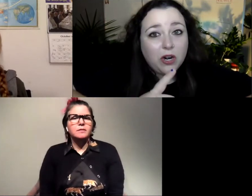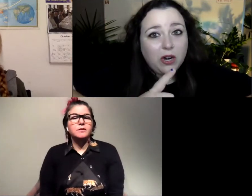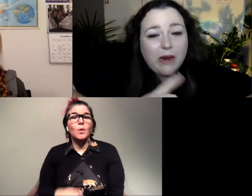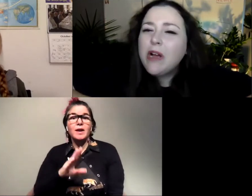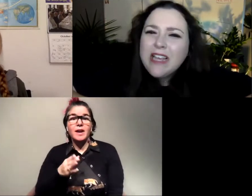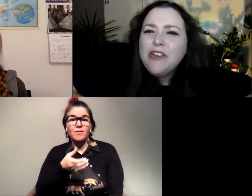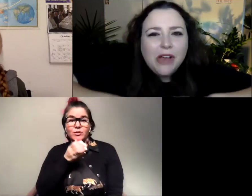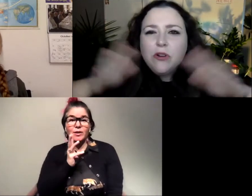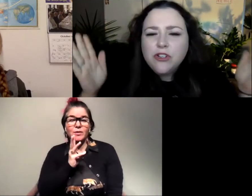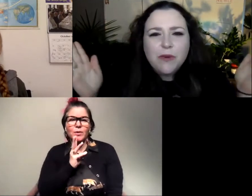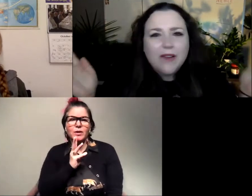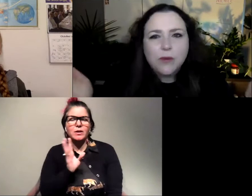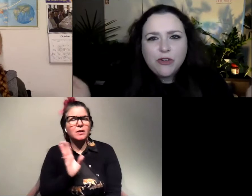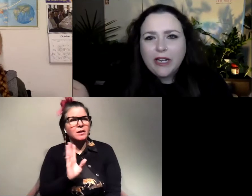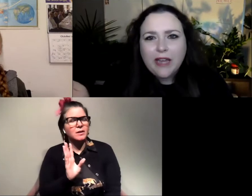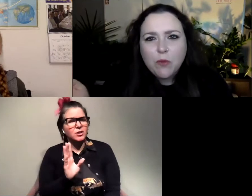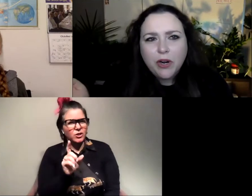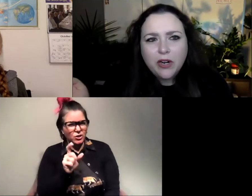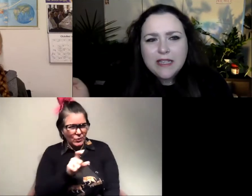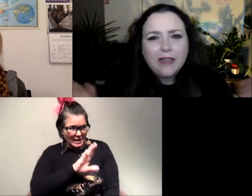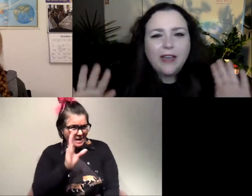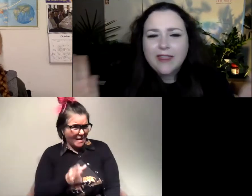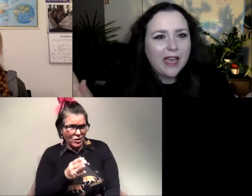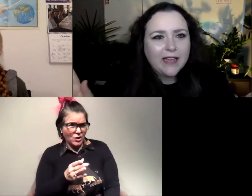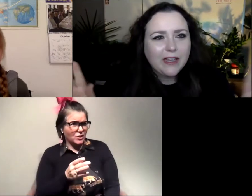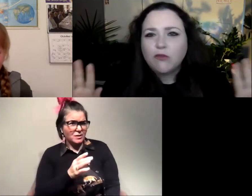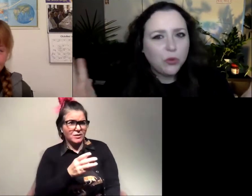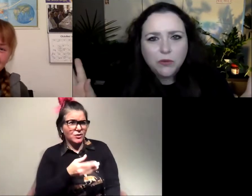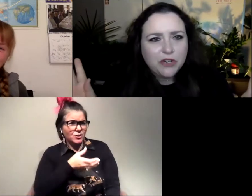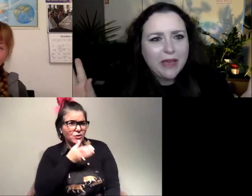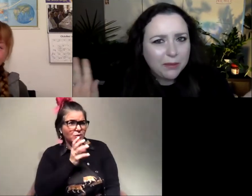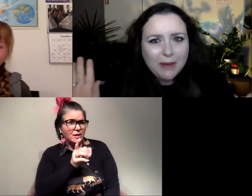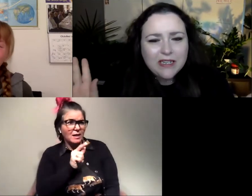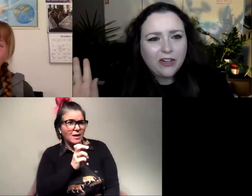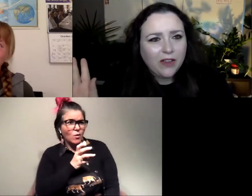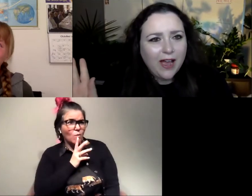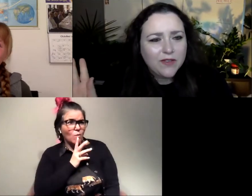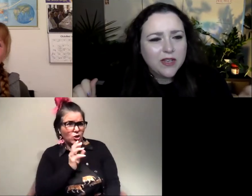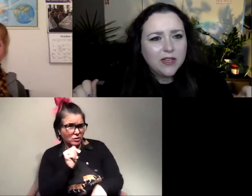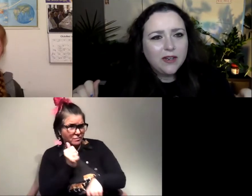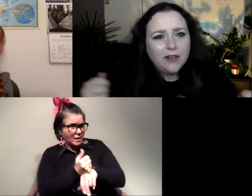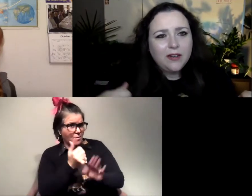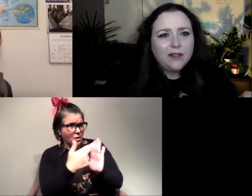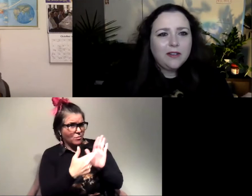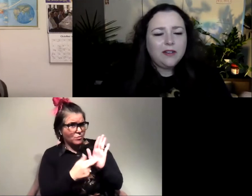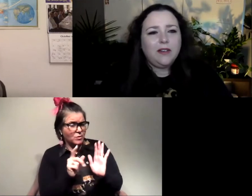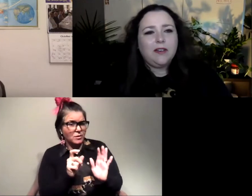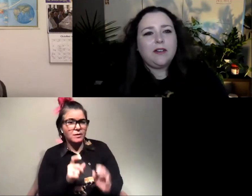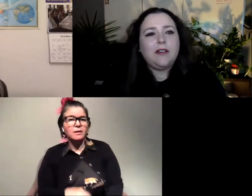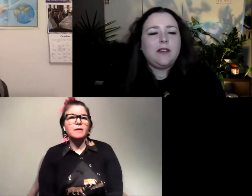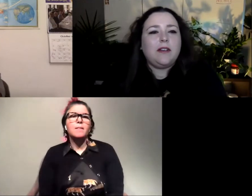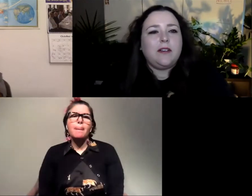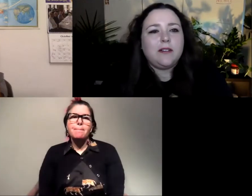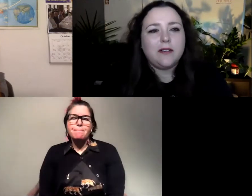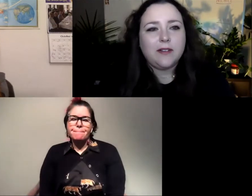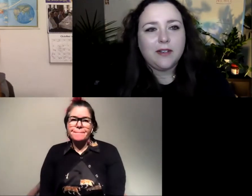the water. Well, in general, should we never be drinking lake water? Is that like a thing? Is that like a rule we should be implementing in our lives? You should